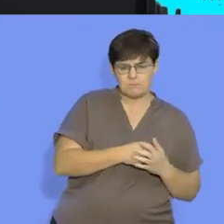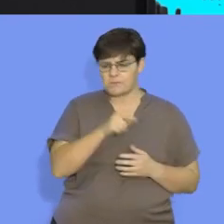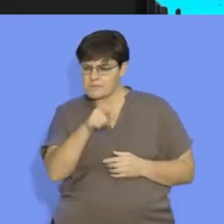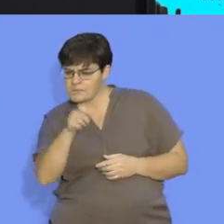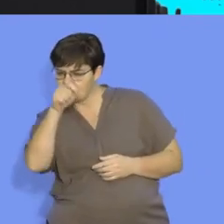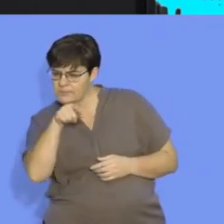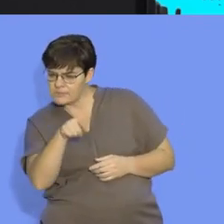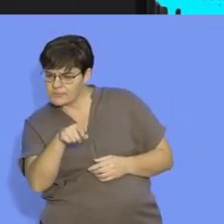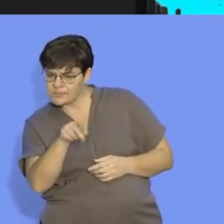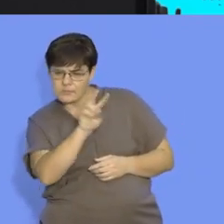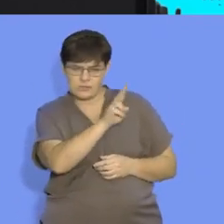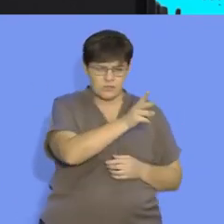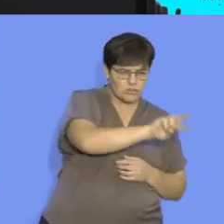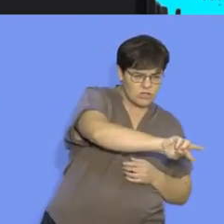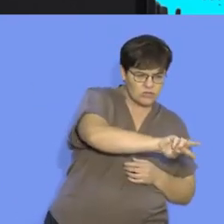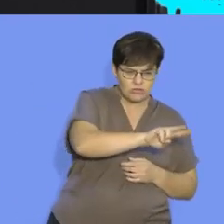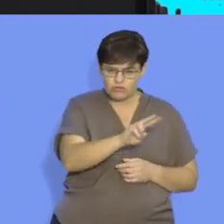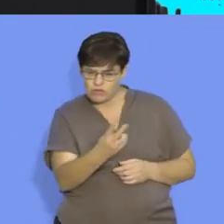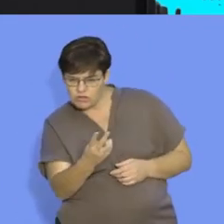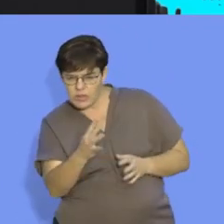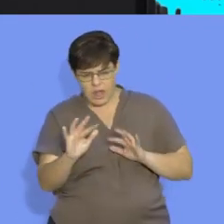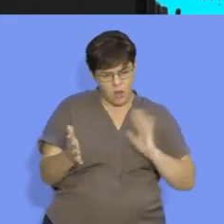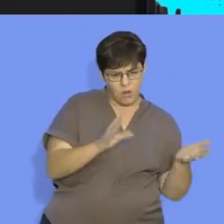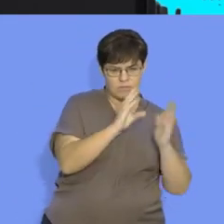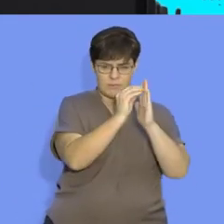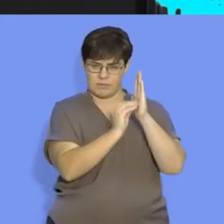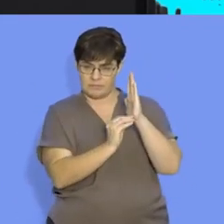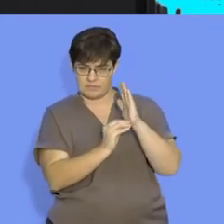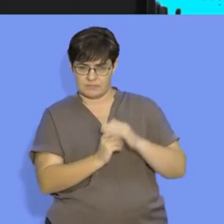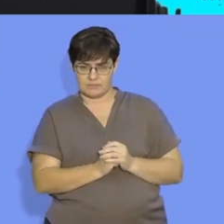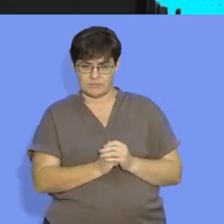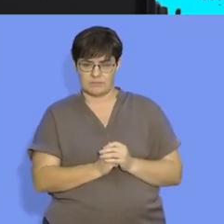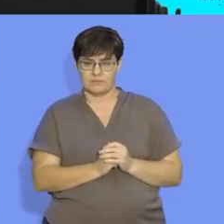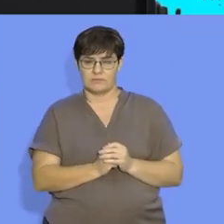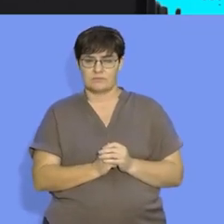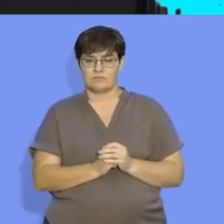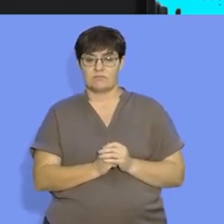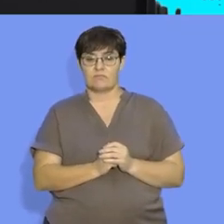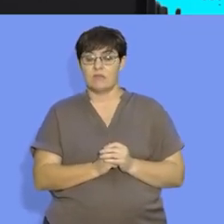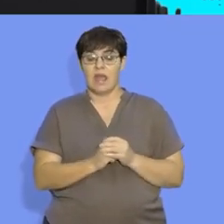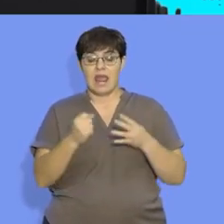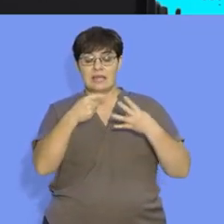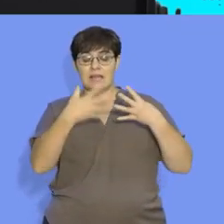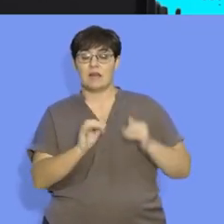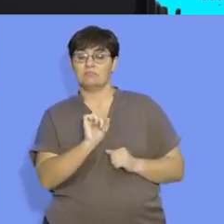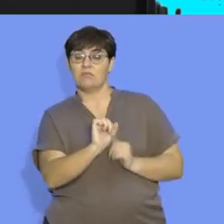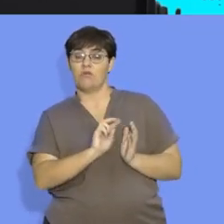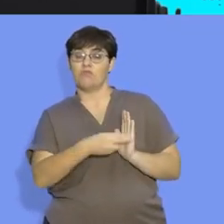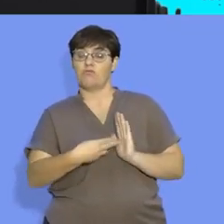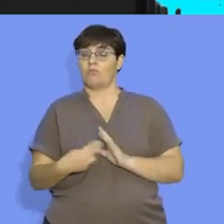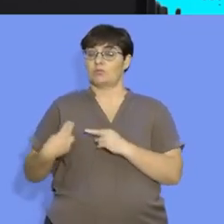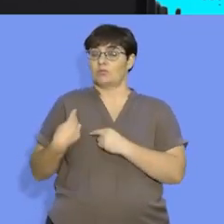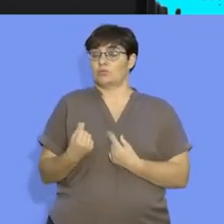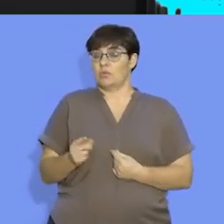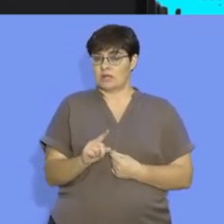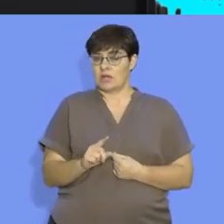is volume, concentration, and a whole lot of issues. But now, the main thing is that the role of the indicator is